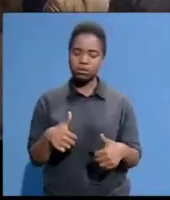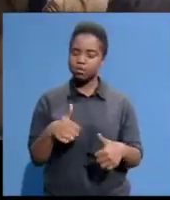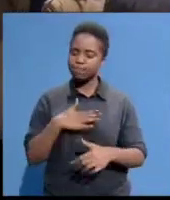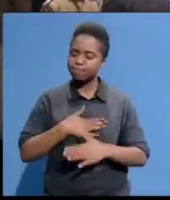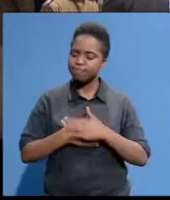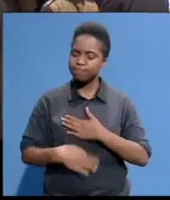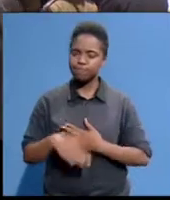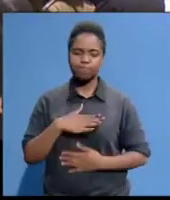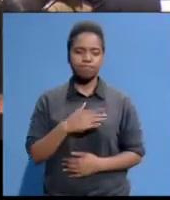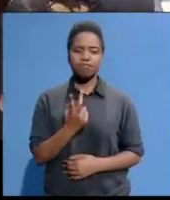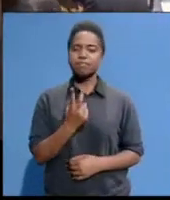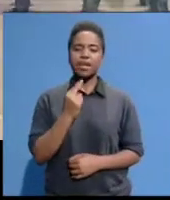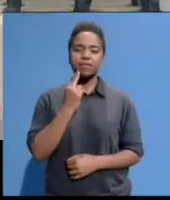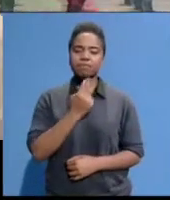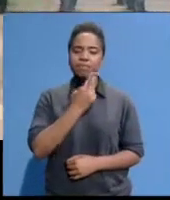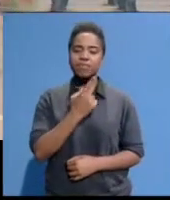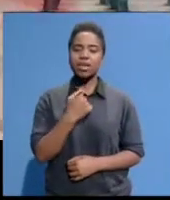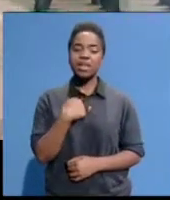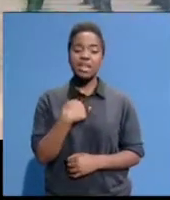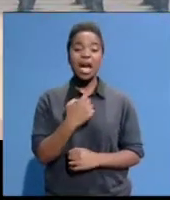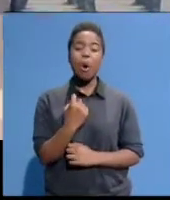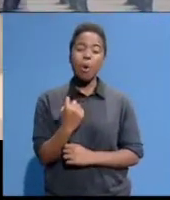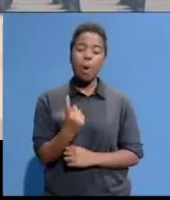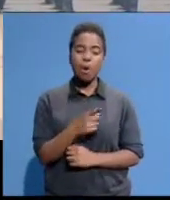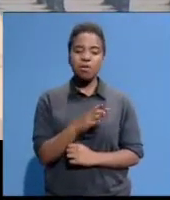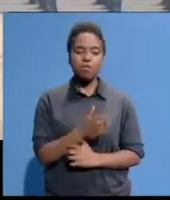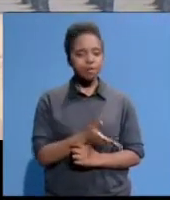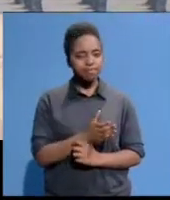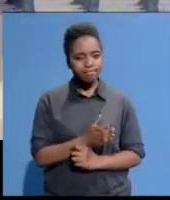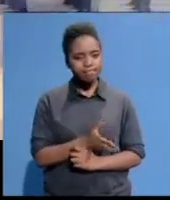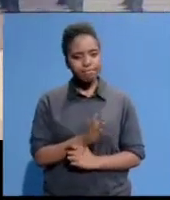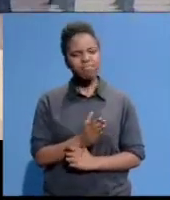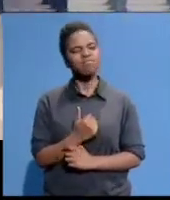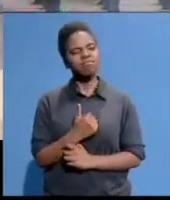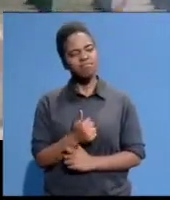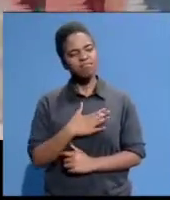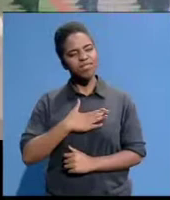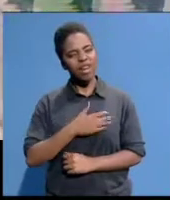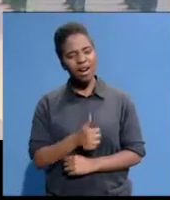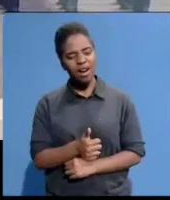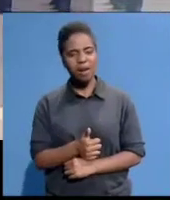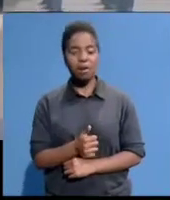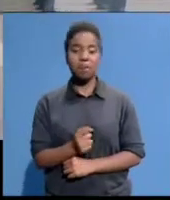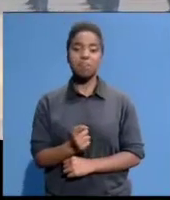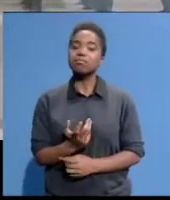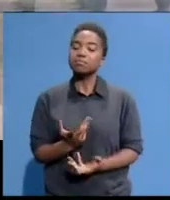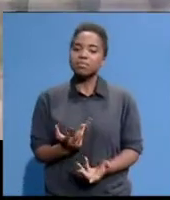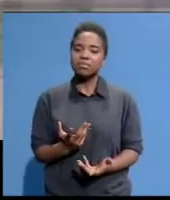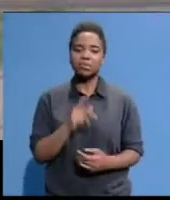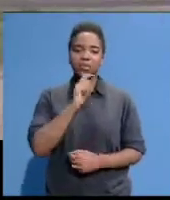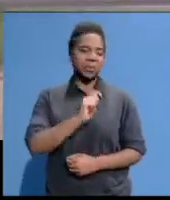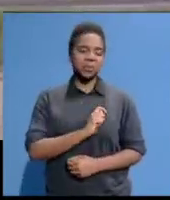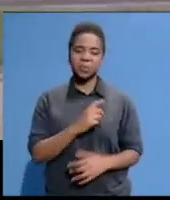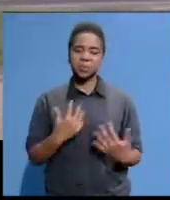and graciousness as well. Apparently he greeted everybody over these last 3 days, asked them how they were doing, and I think most importantly, in the